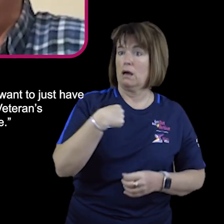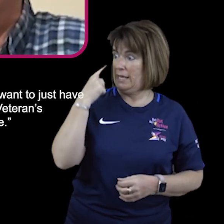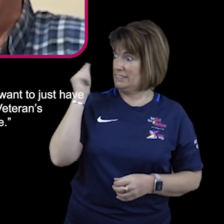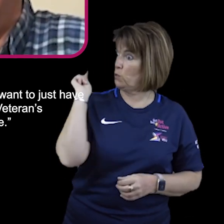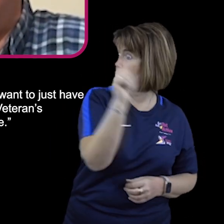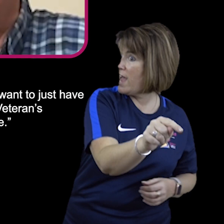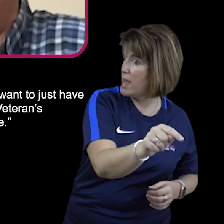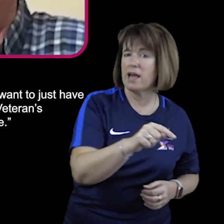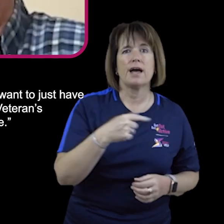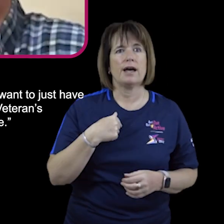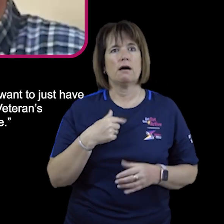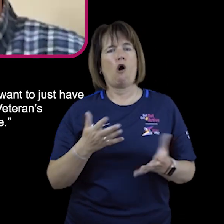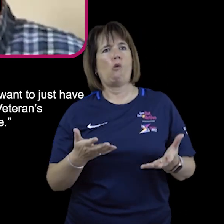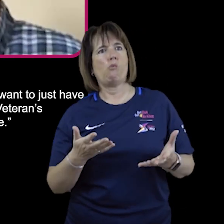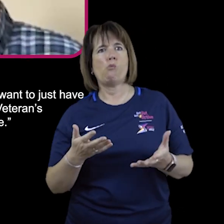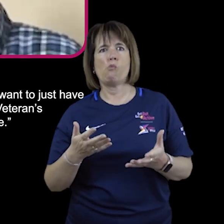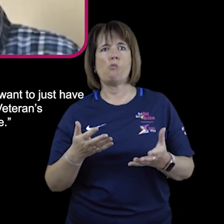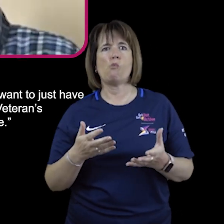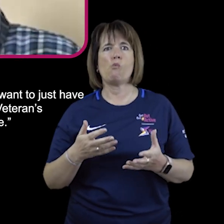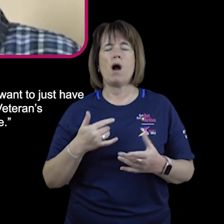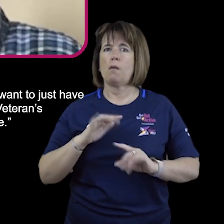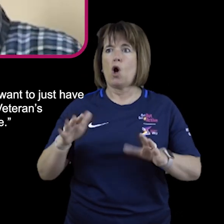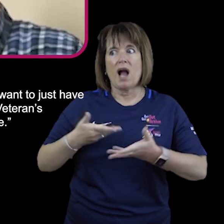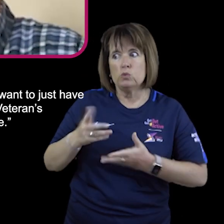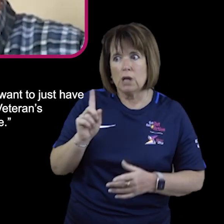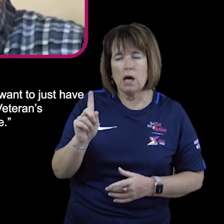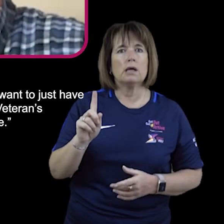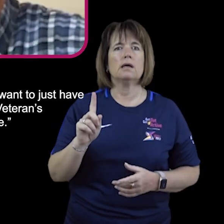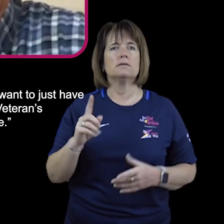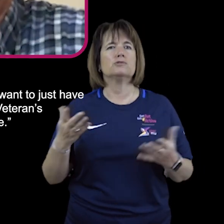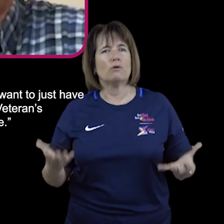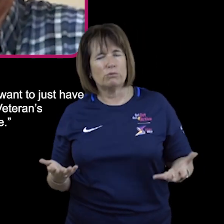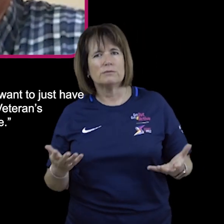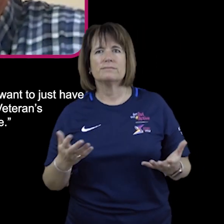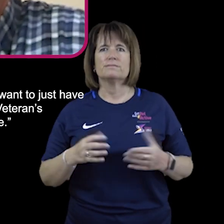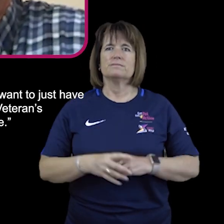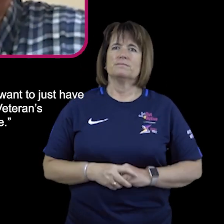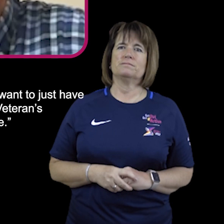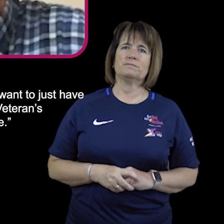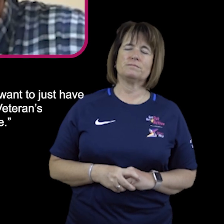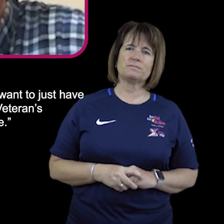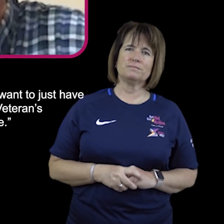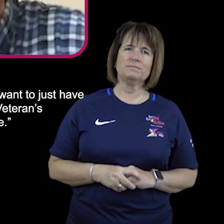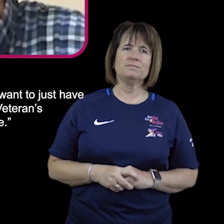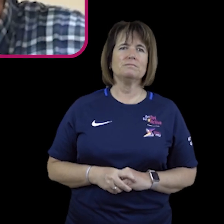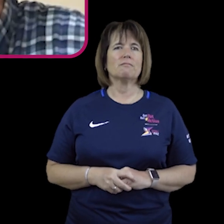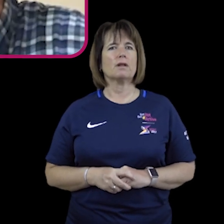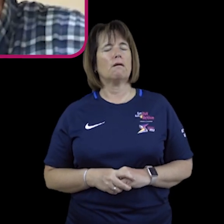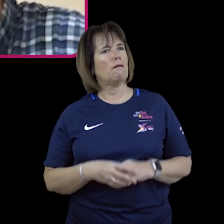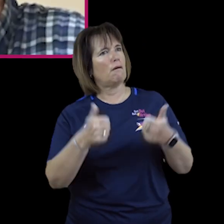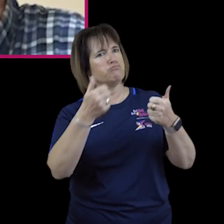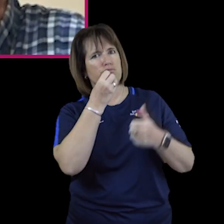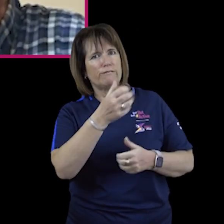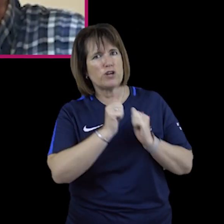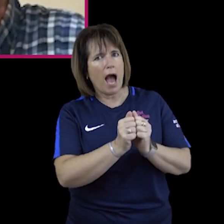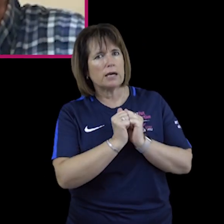They meet for coffee at 11 o'clock at a library. And he said, I'll see you there.